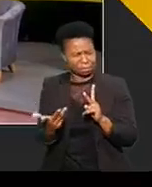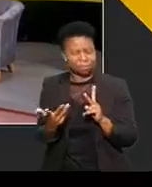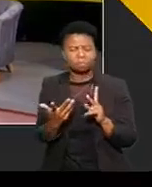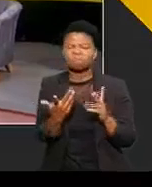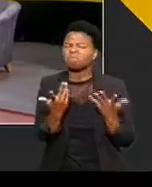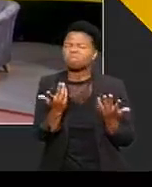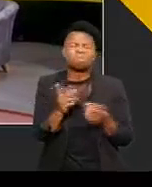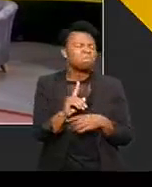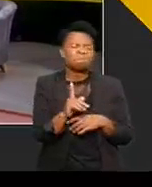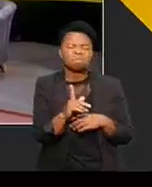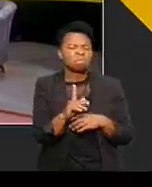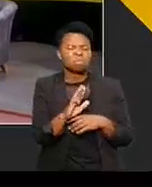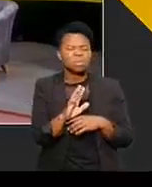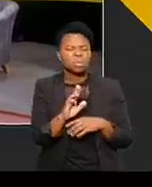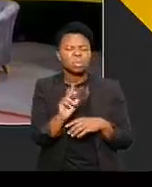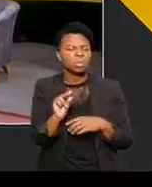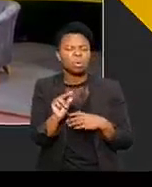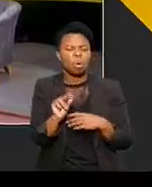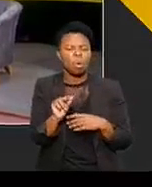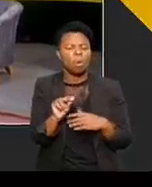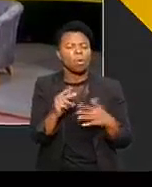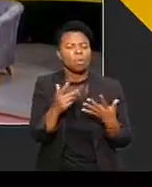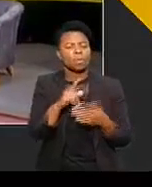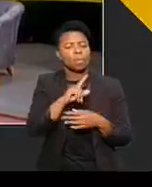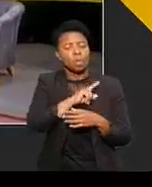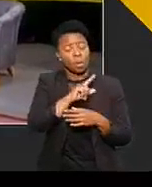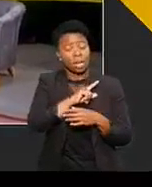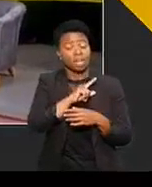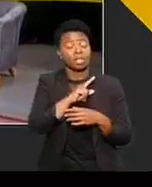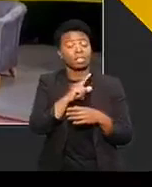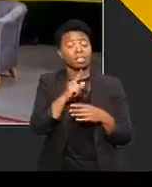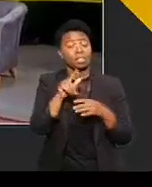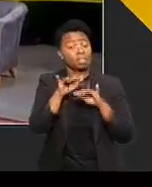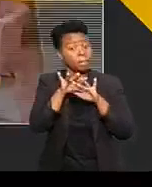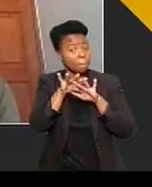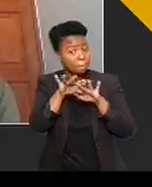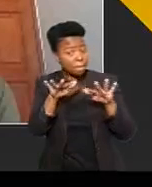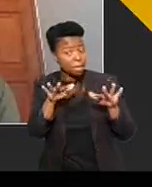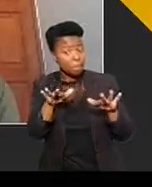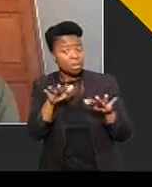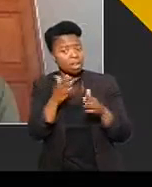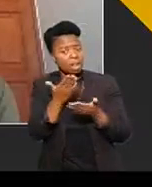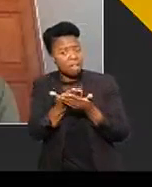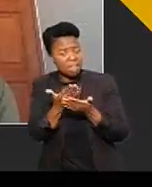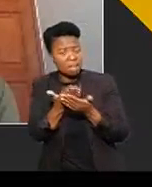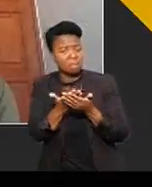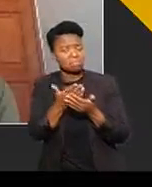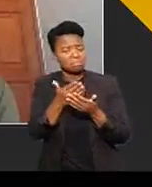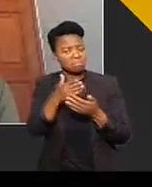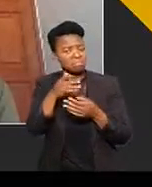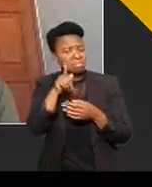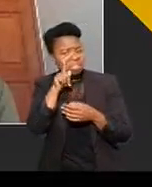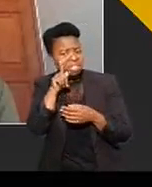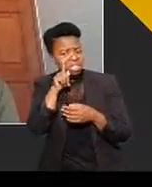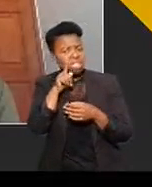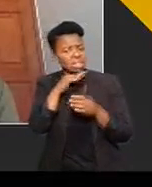No, not at all. I mean, we've even had media reports of people saying these tests are available in the market. Yeah. And we're